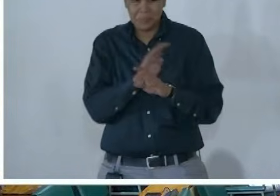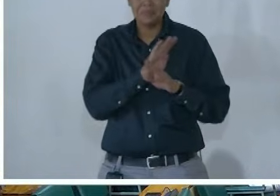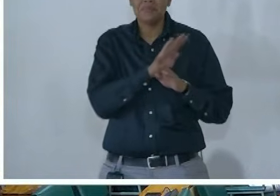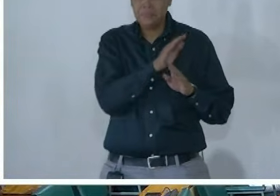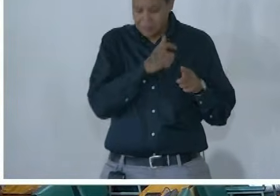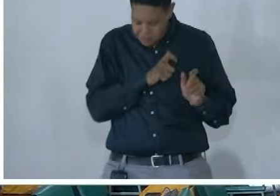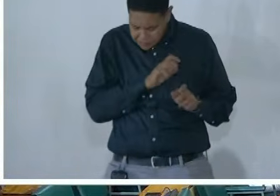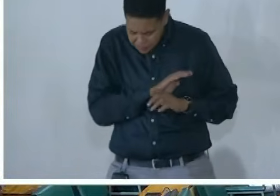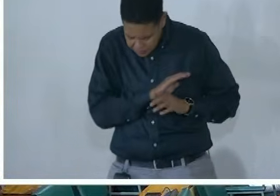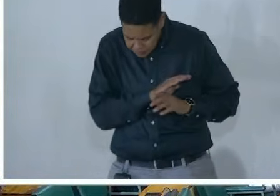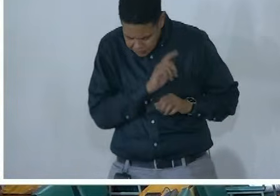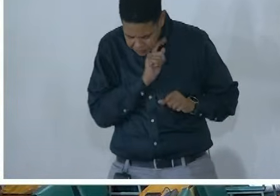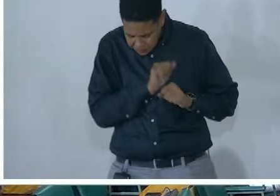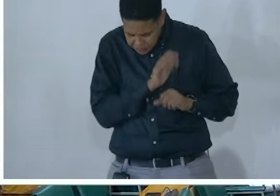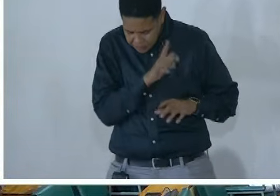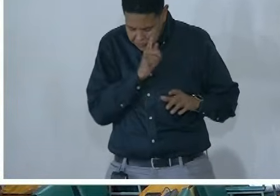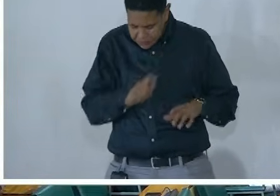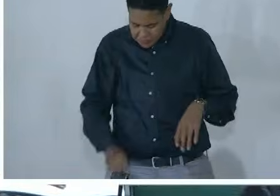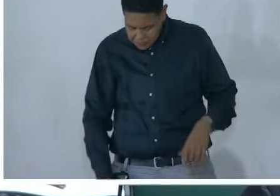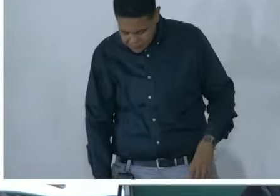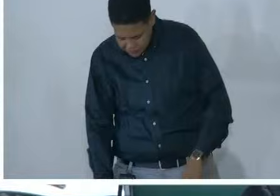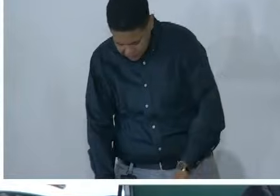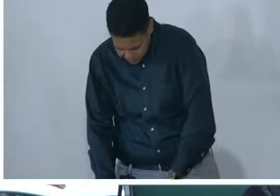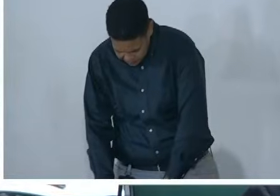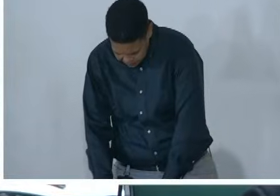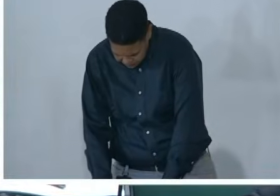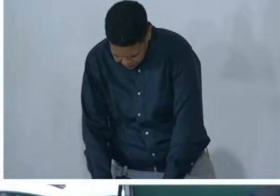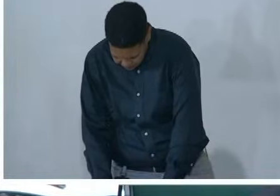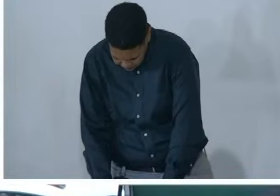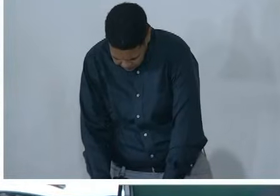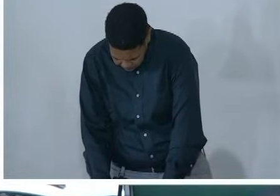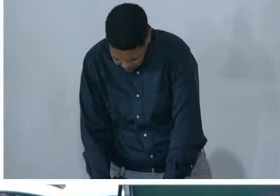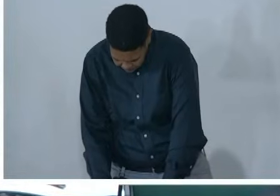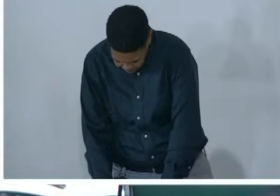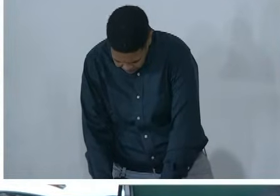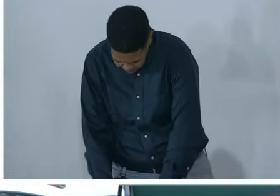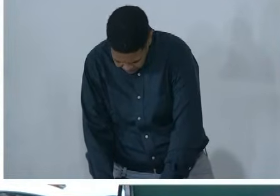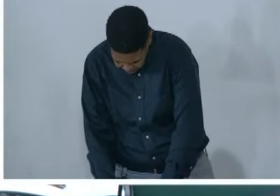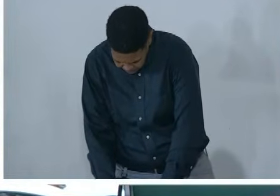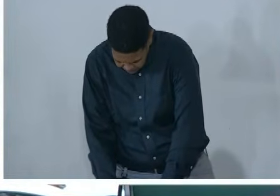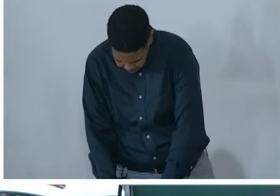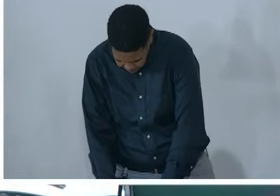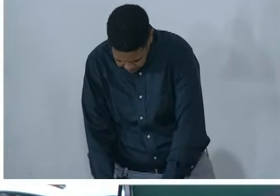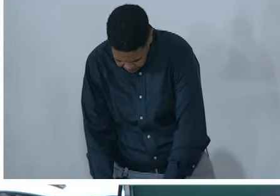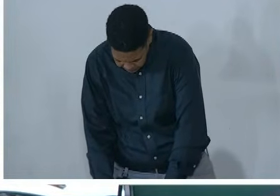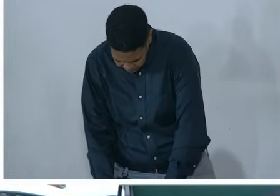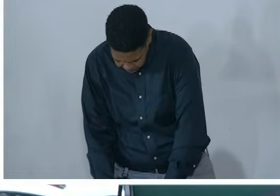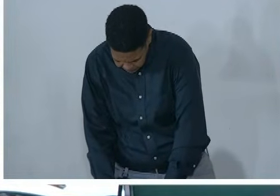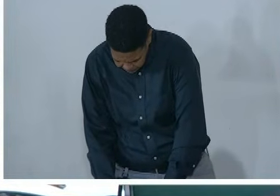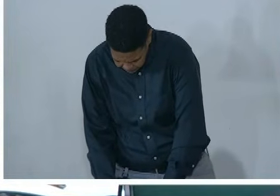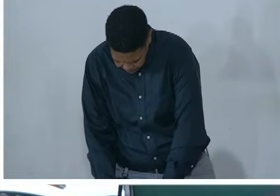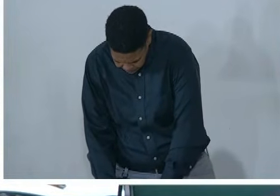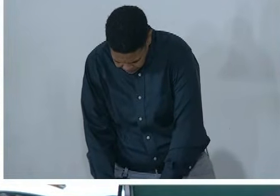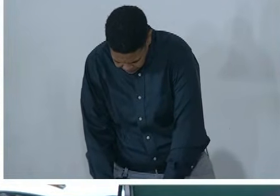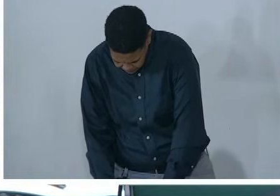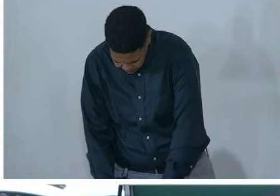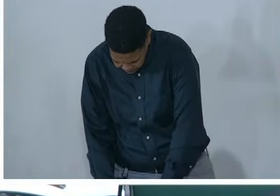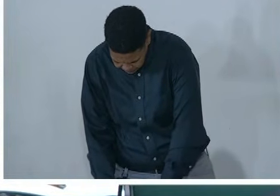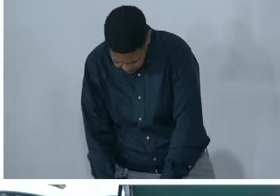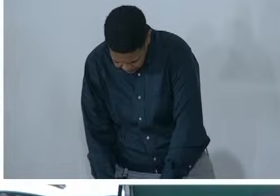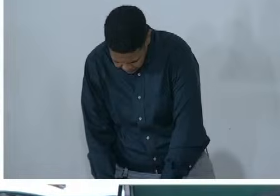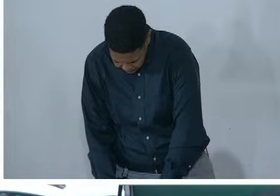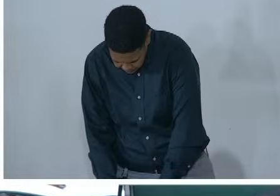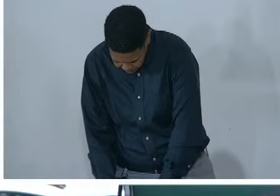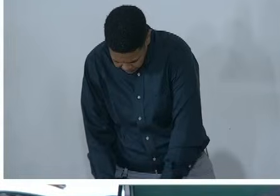be characterized or categorized for the purposes of this arrangement, because in